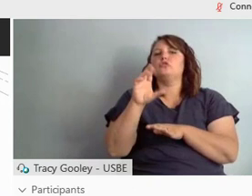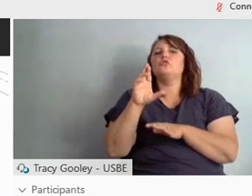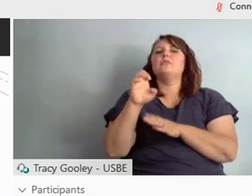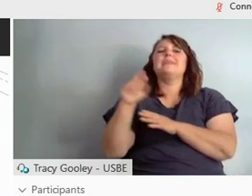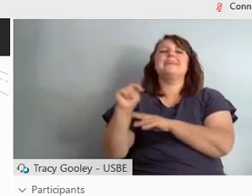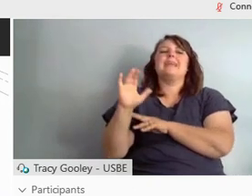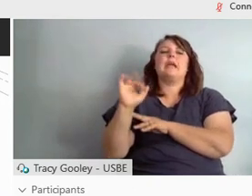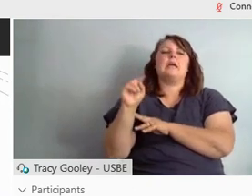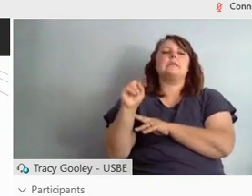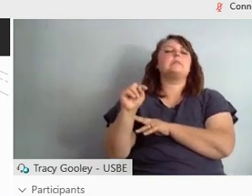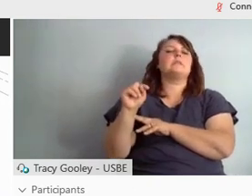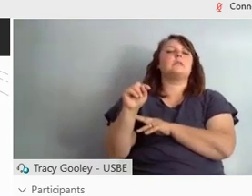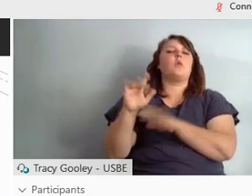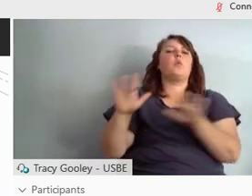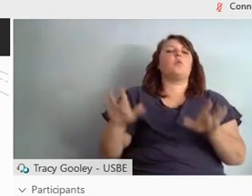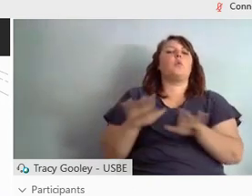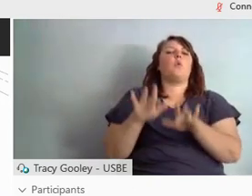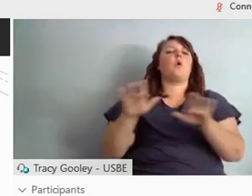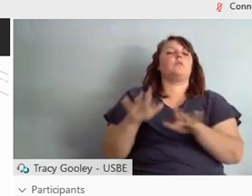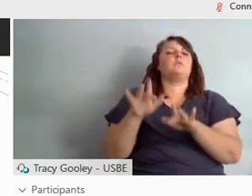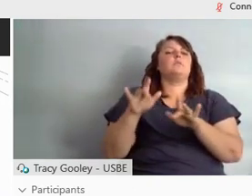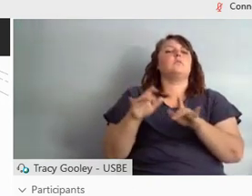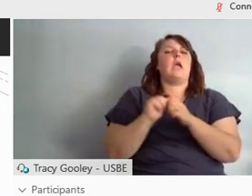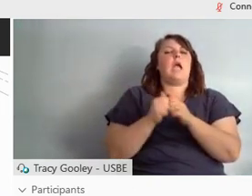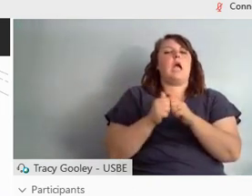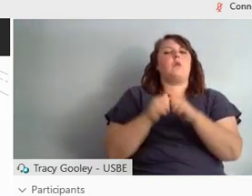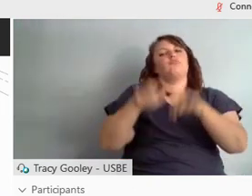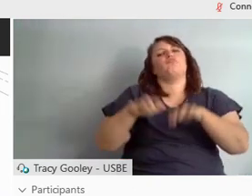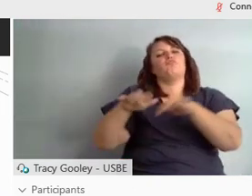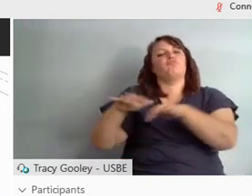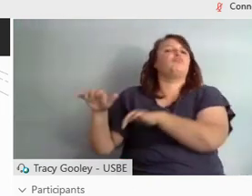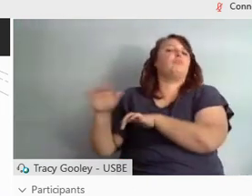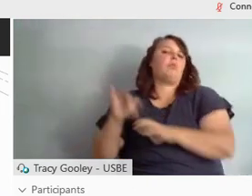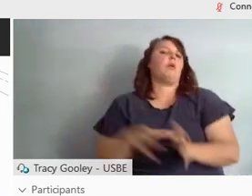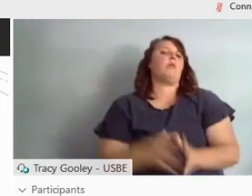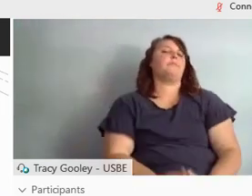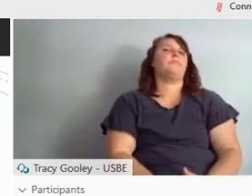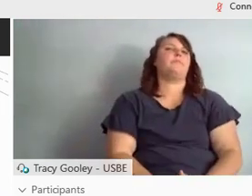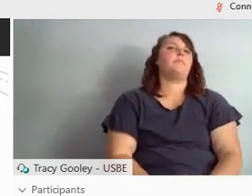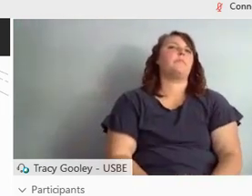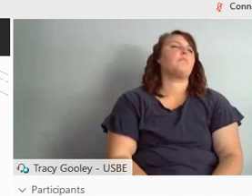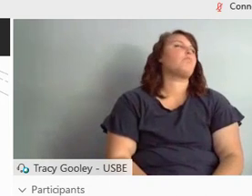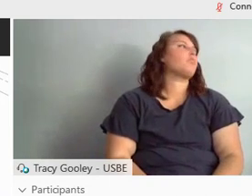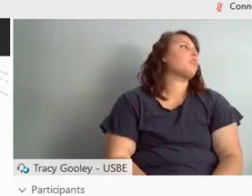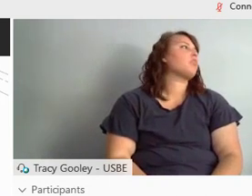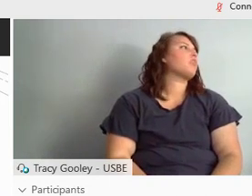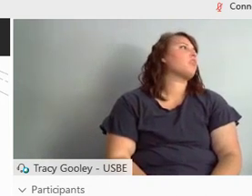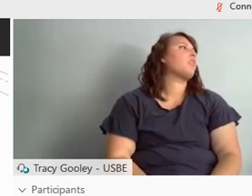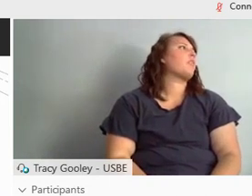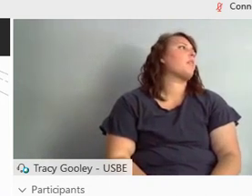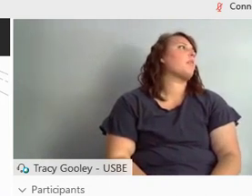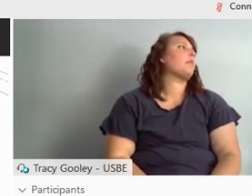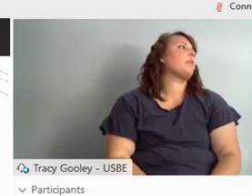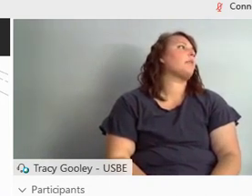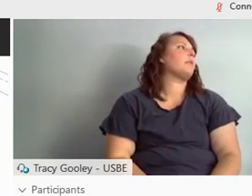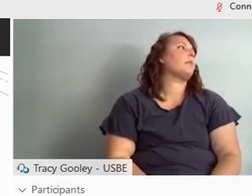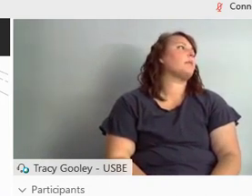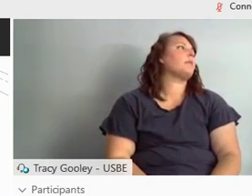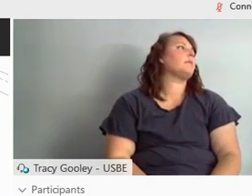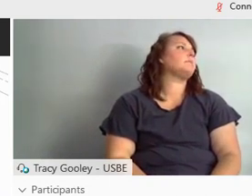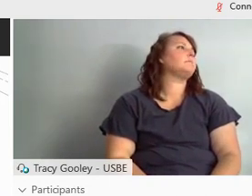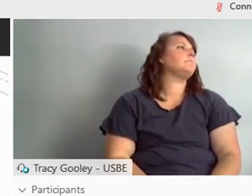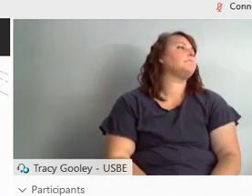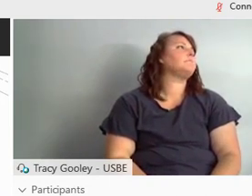a recording that shows how to enter classrooms and students onto rosters in the data gateway.